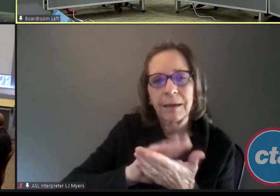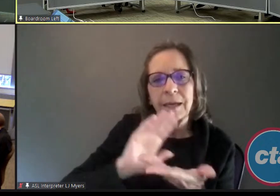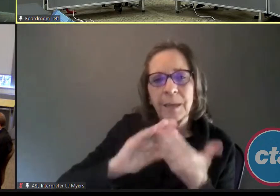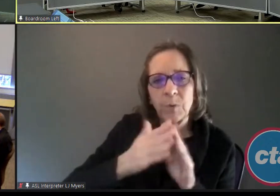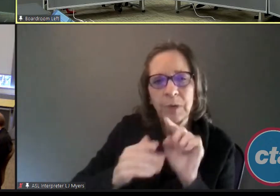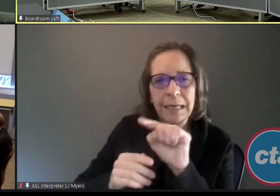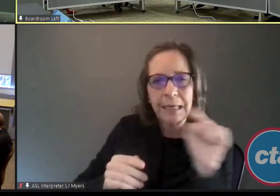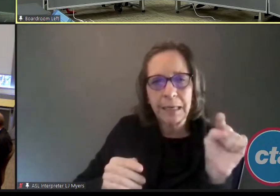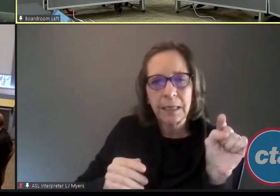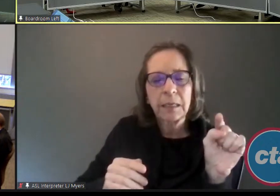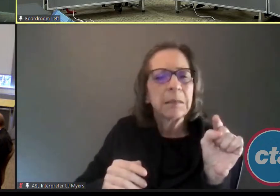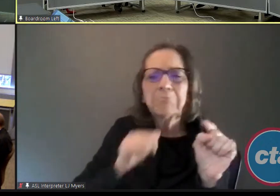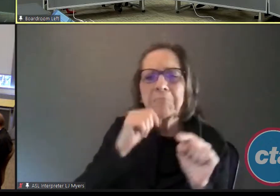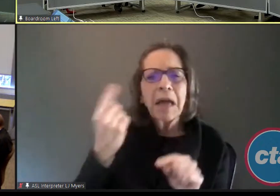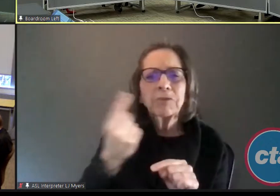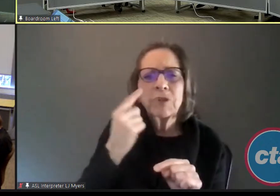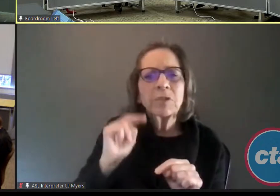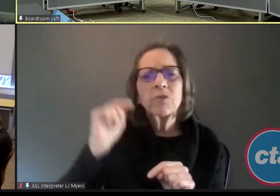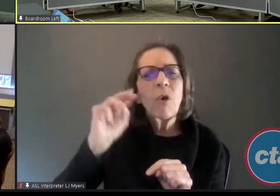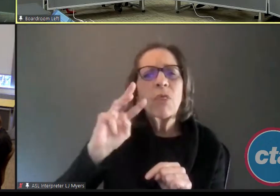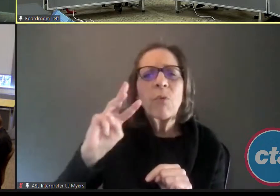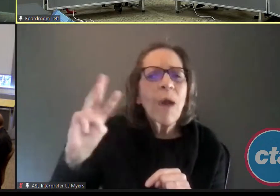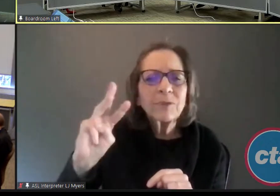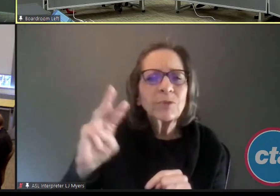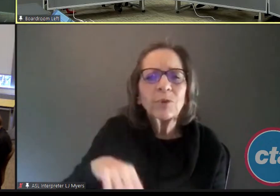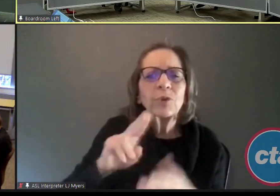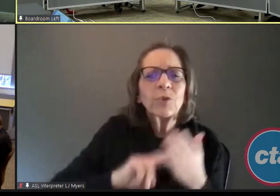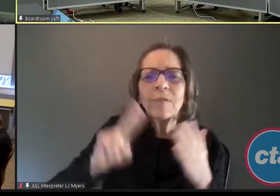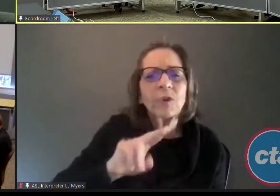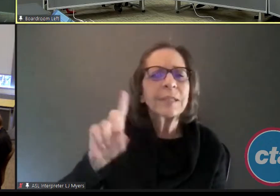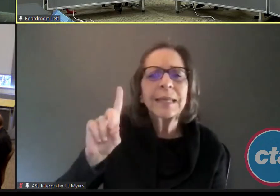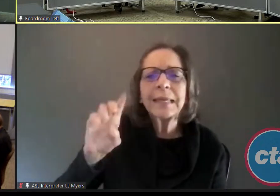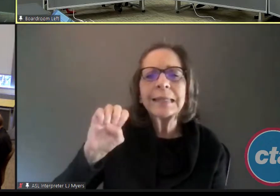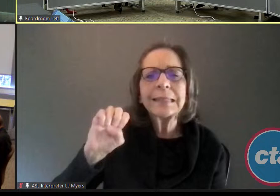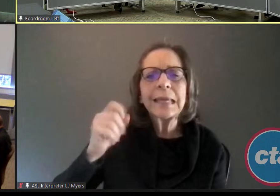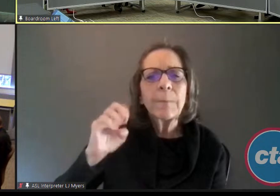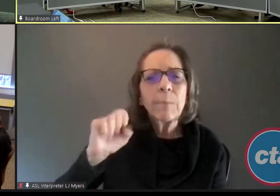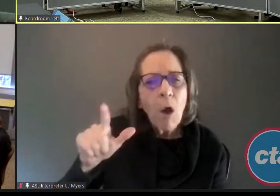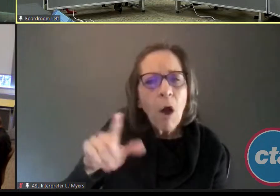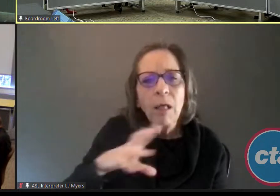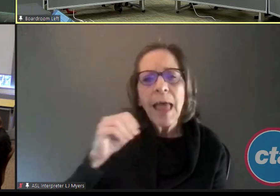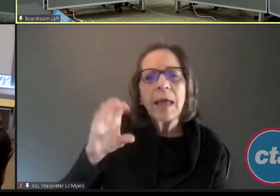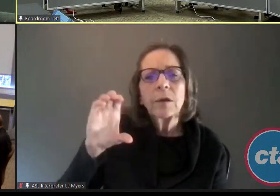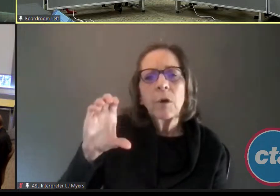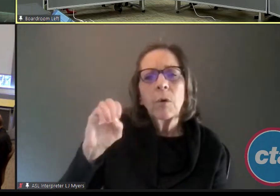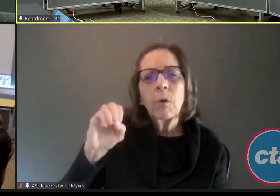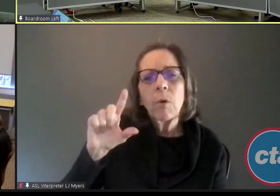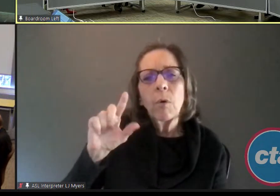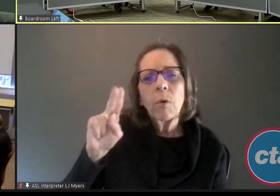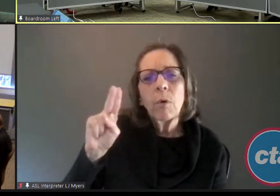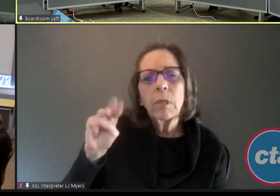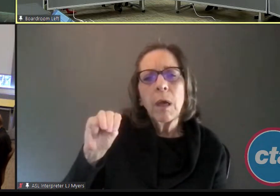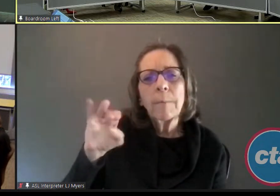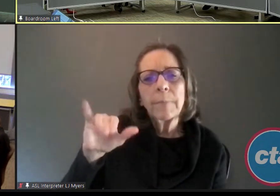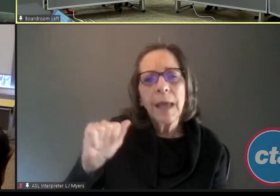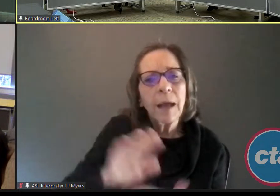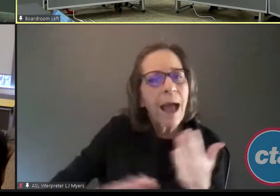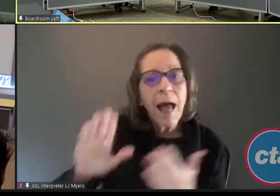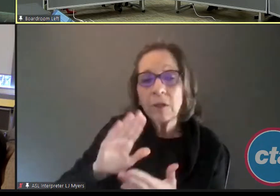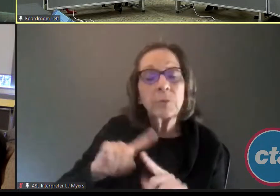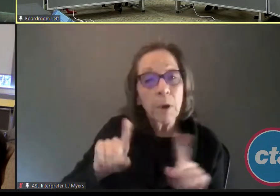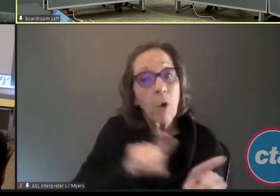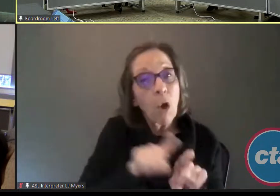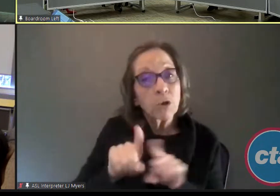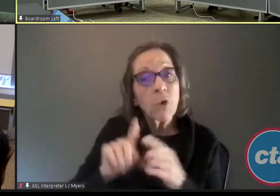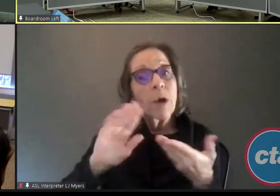well. Not just Northwestern and DePaul and Columbia College, but also the